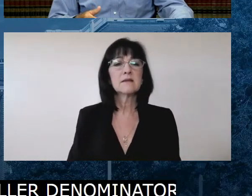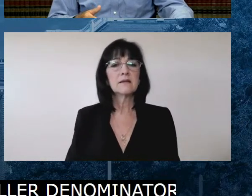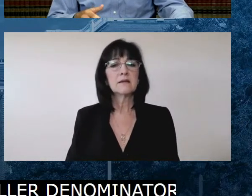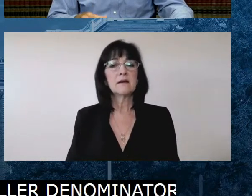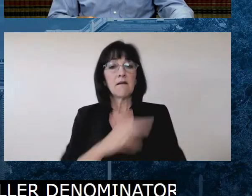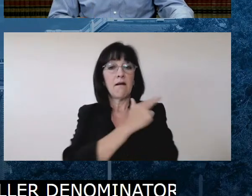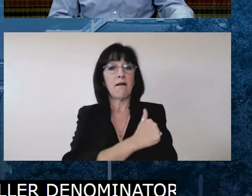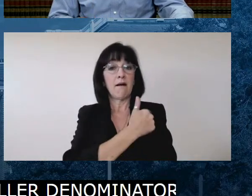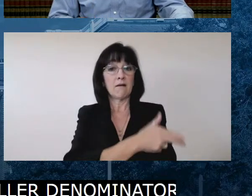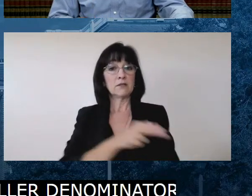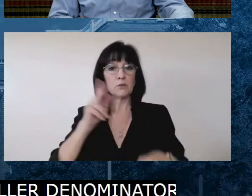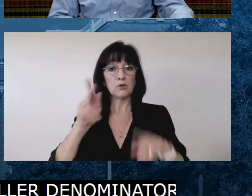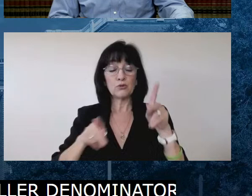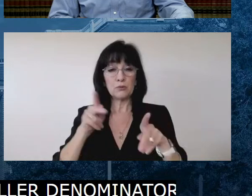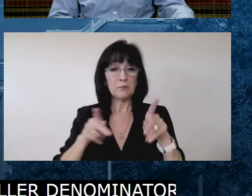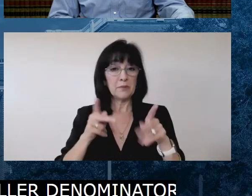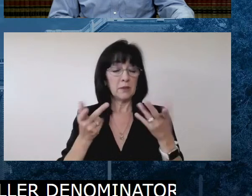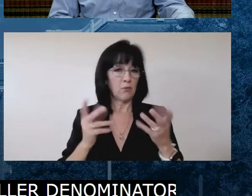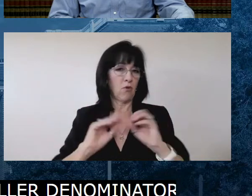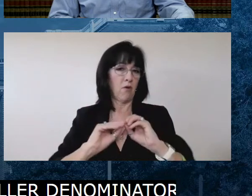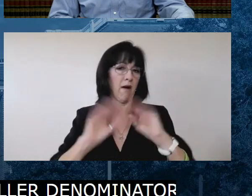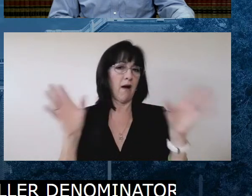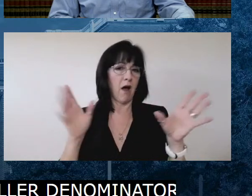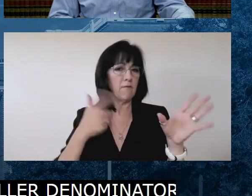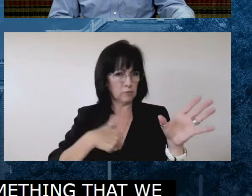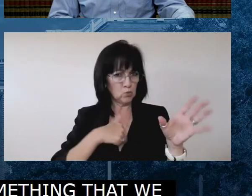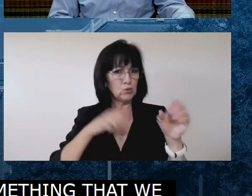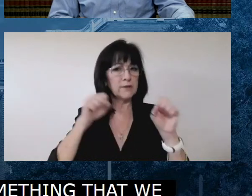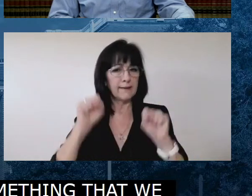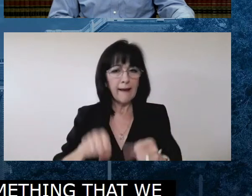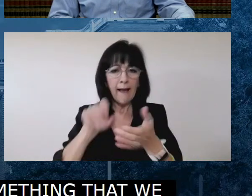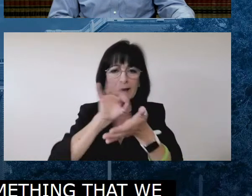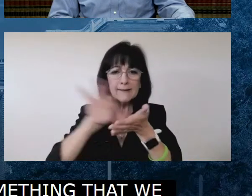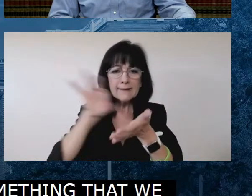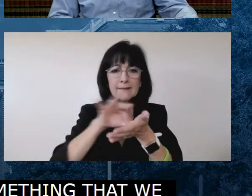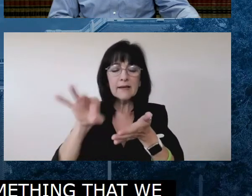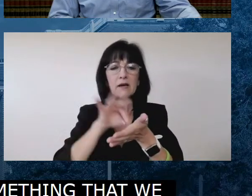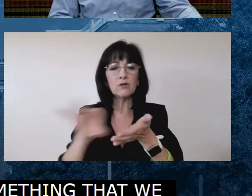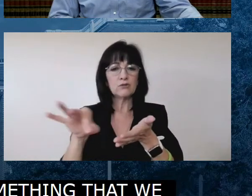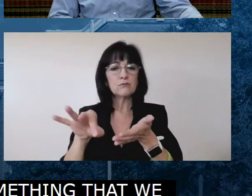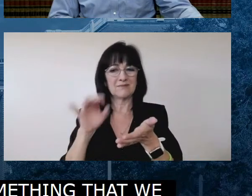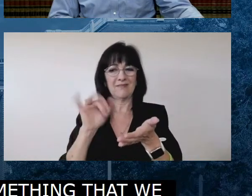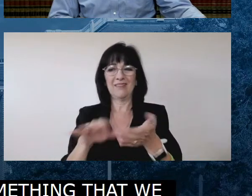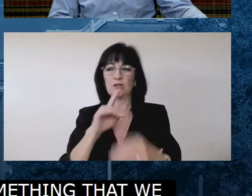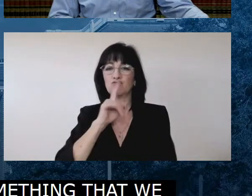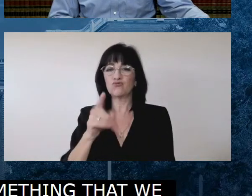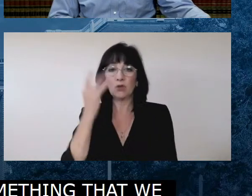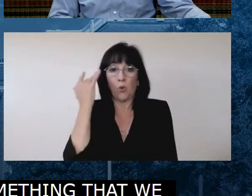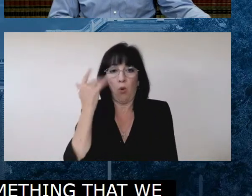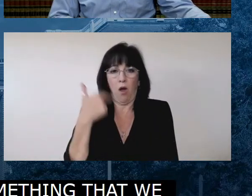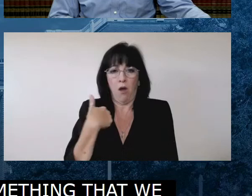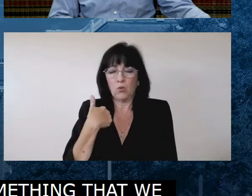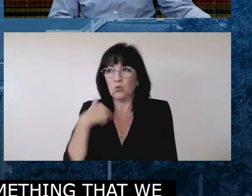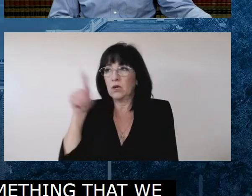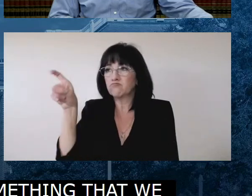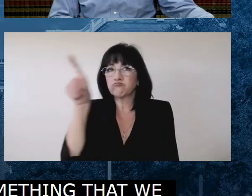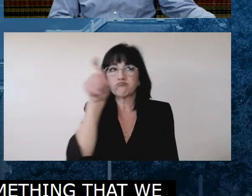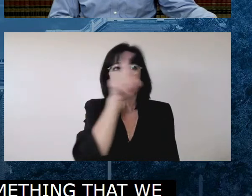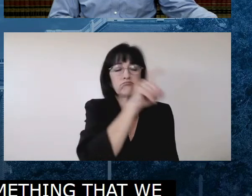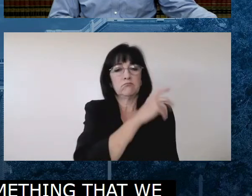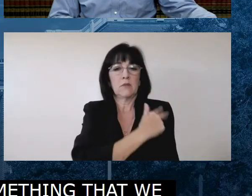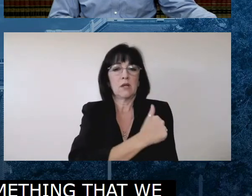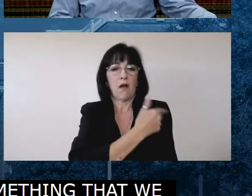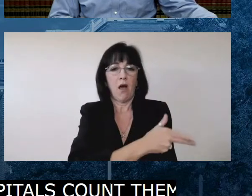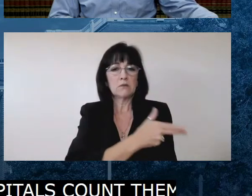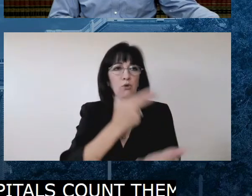clearly something that we can track, we know is real because the hospitals count them. And as you can see, it's